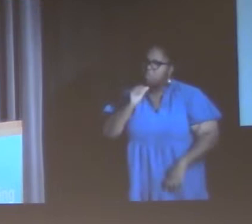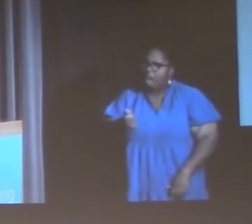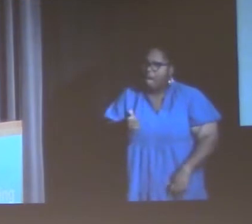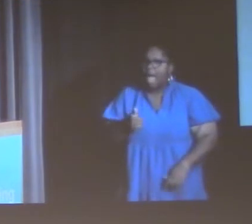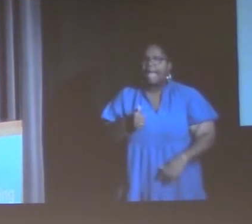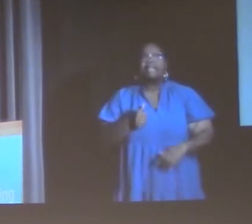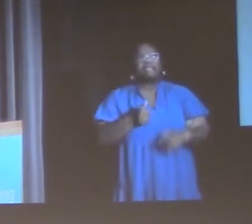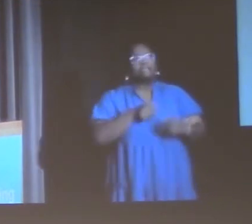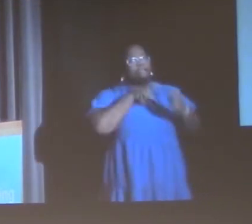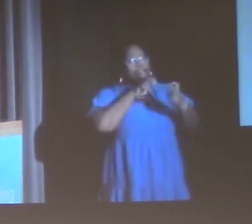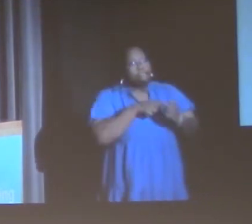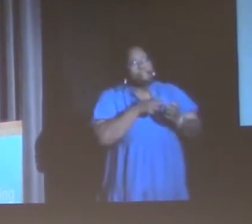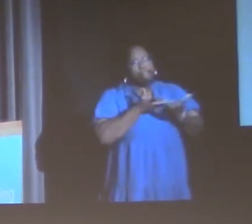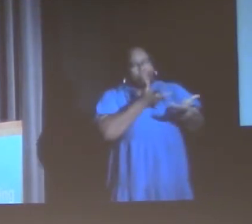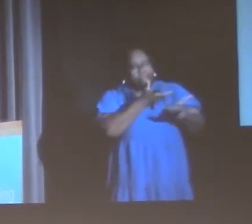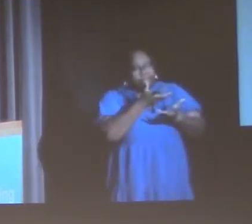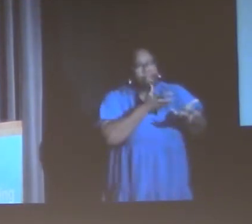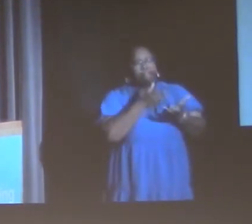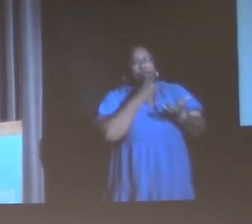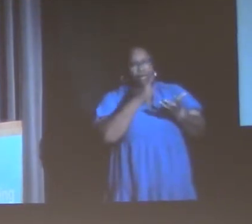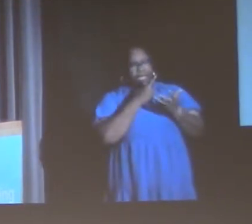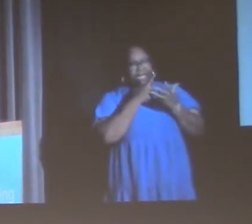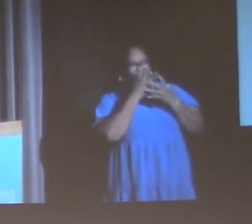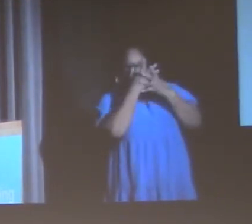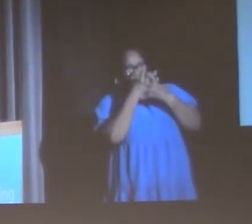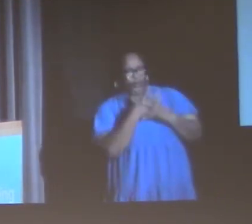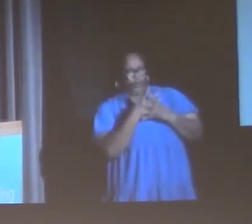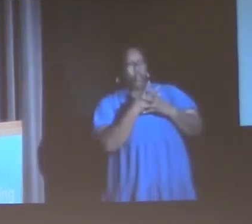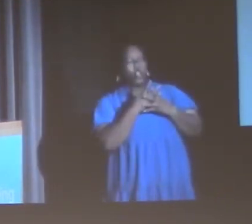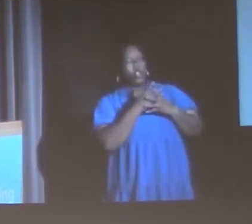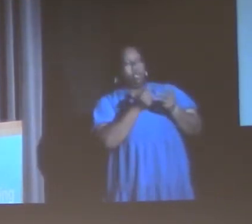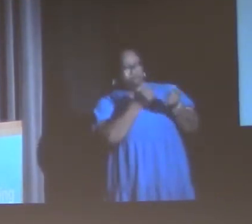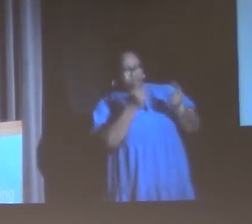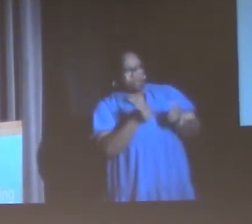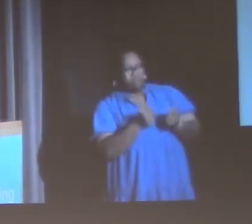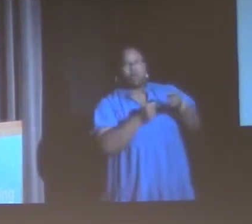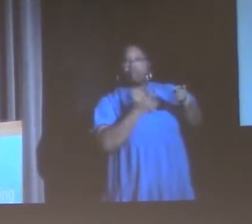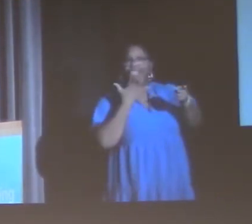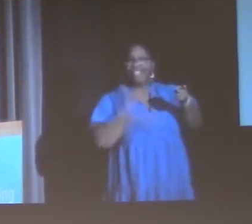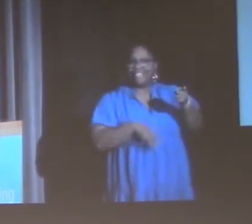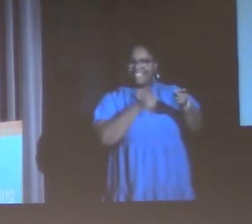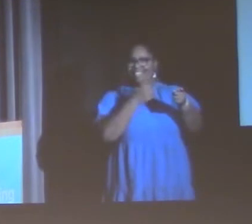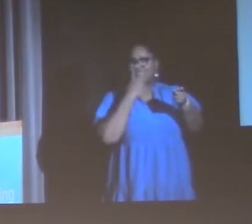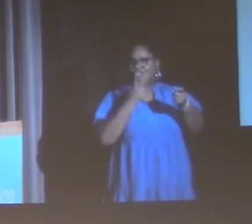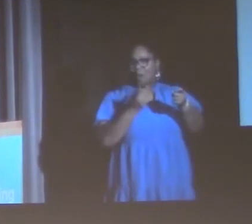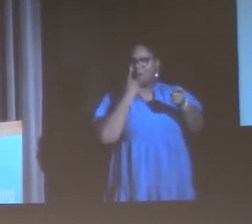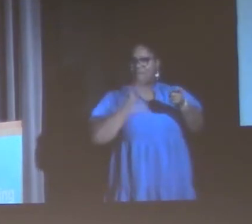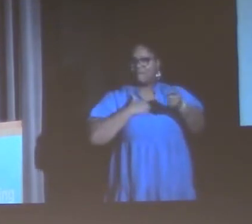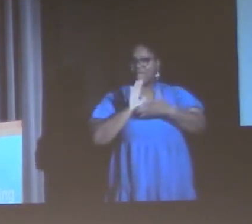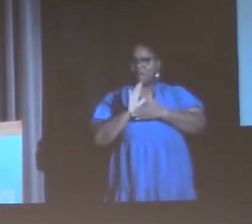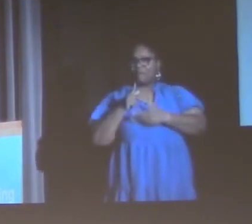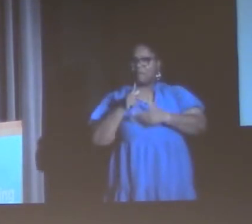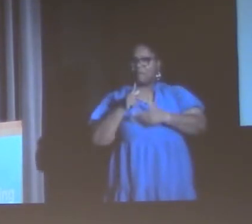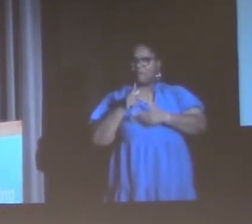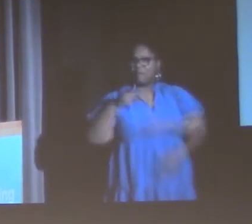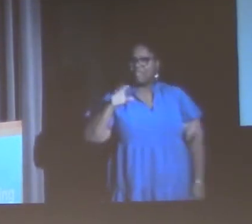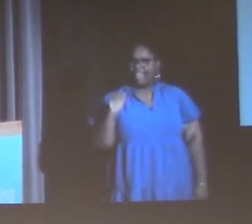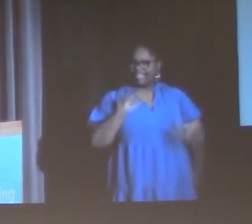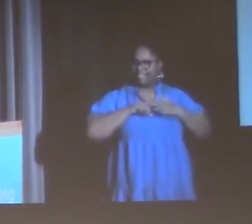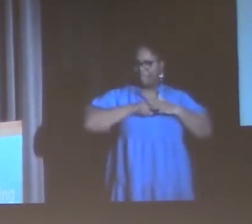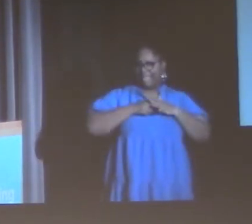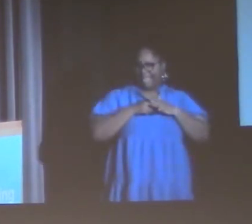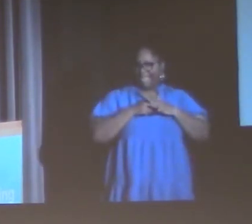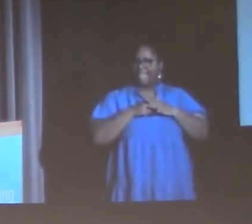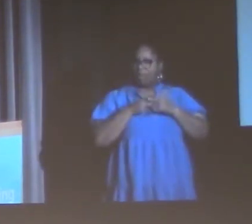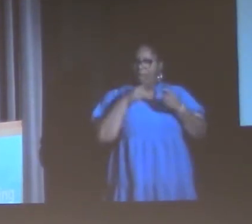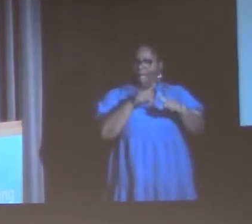time to really build trust and just a lot of luck. Like he got to see one of my films on PBS early on, Inside.